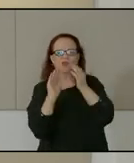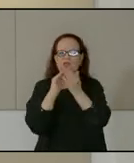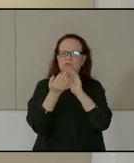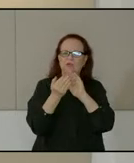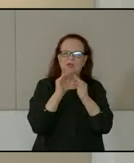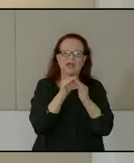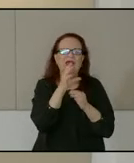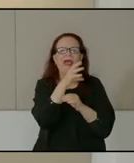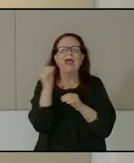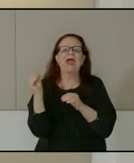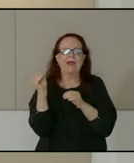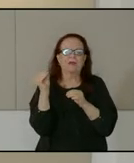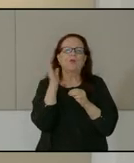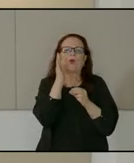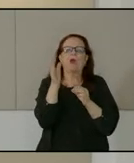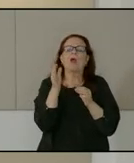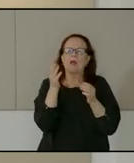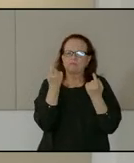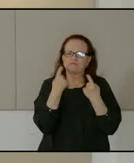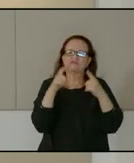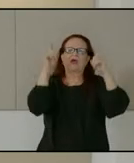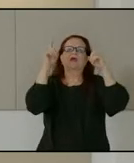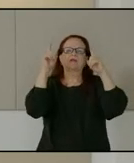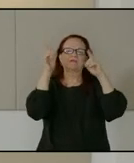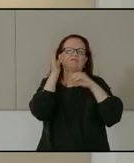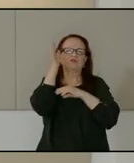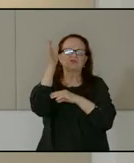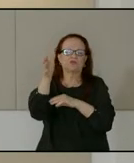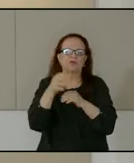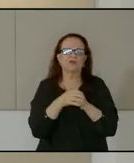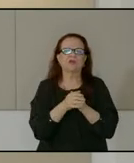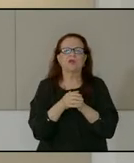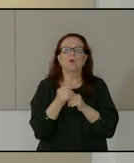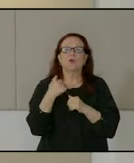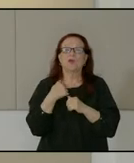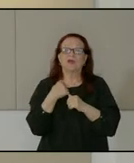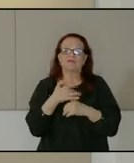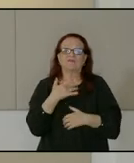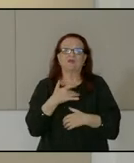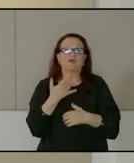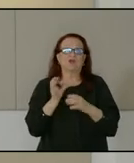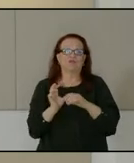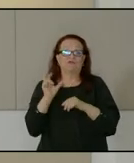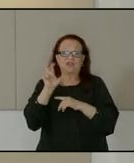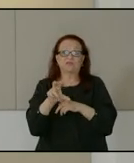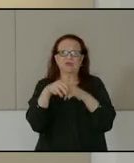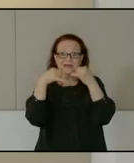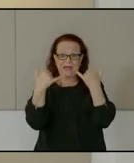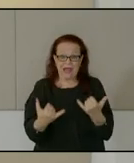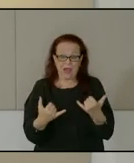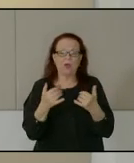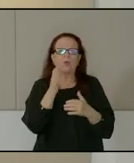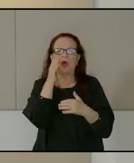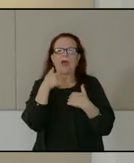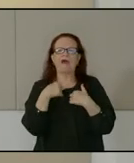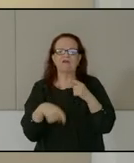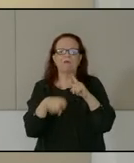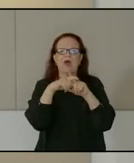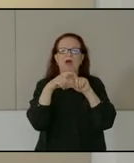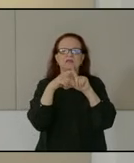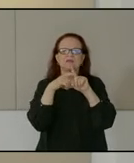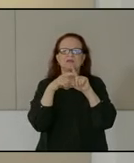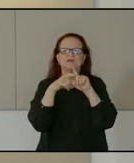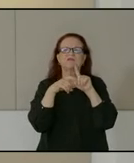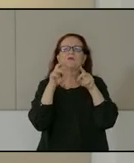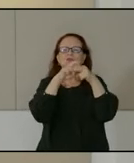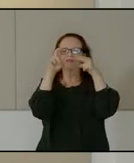our effectiveness in the long run. Because we believe that an investment in the short term can reap very positive results in the long term. And so